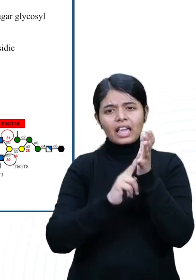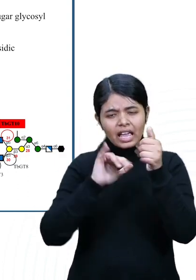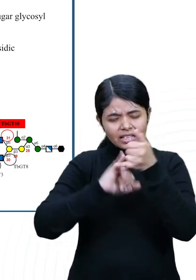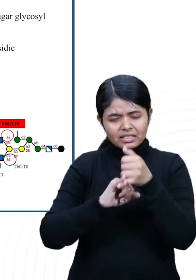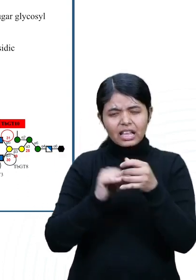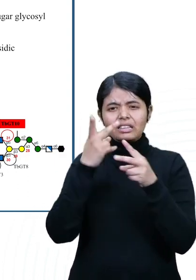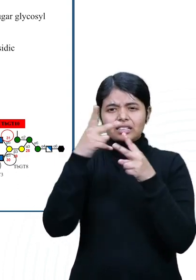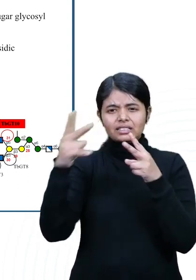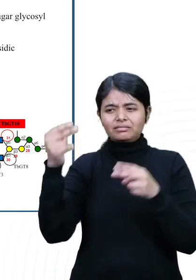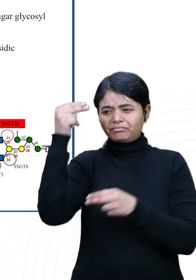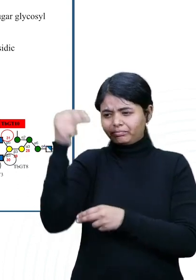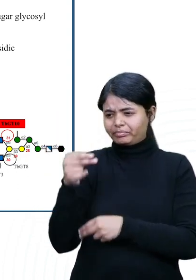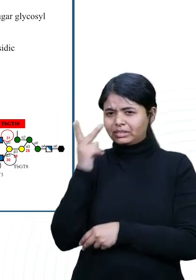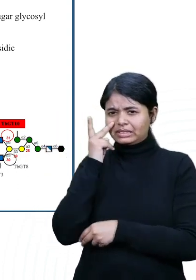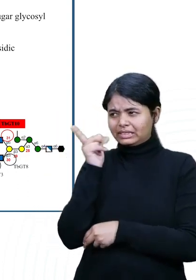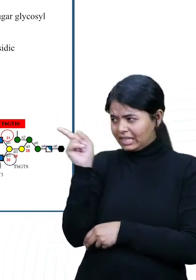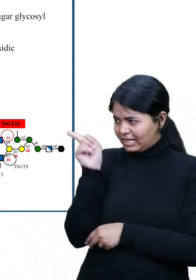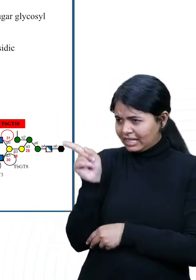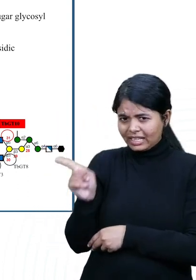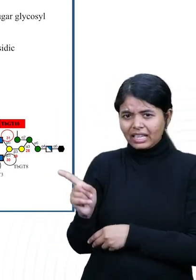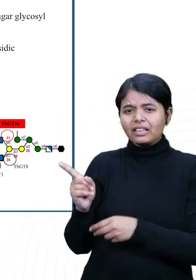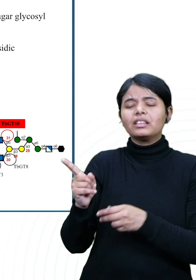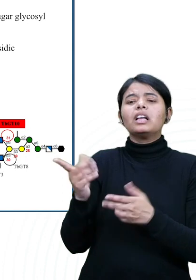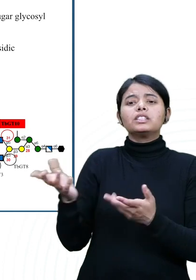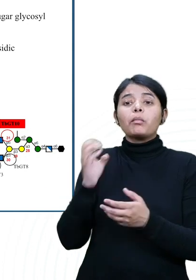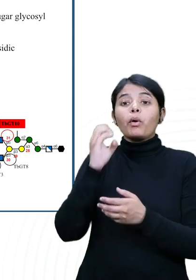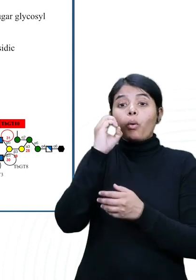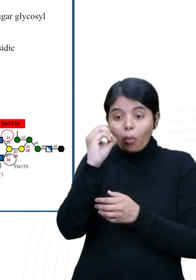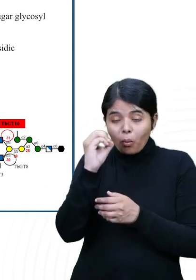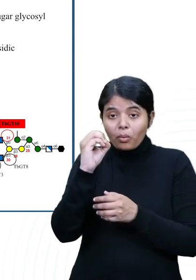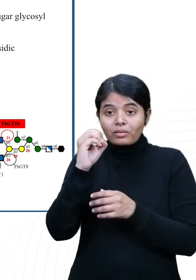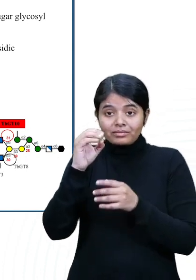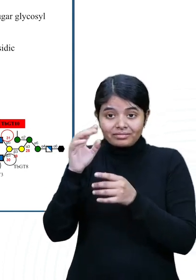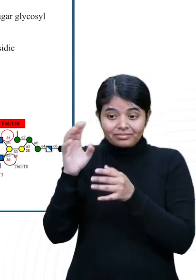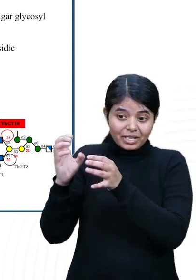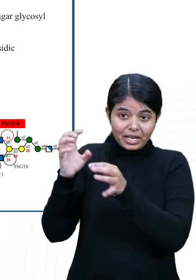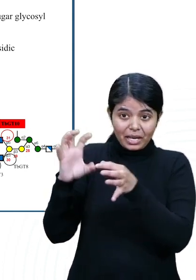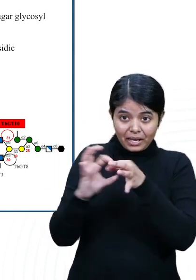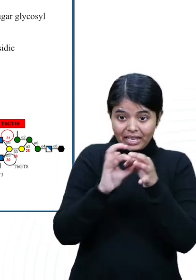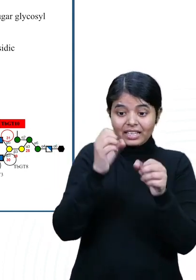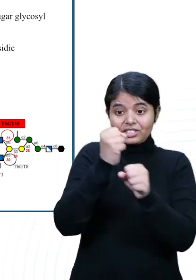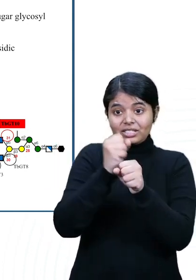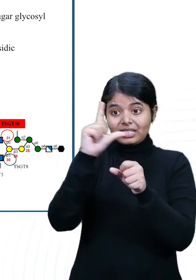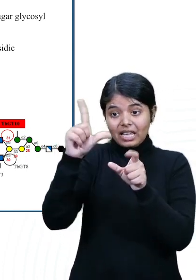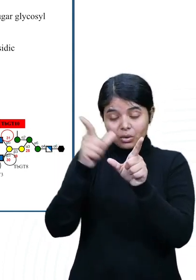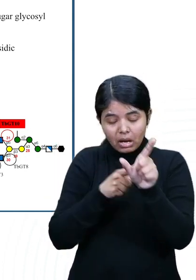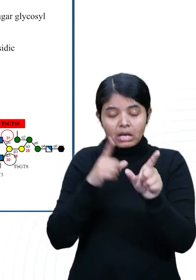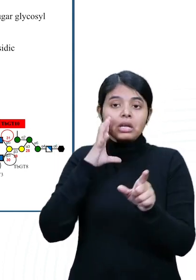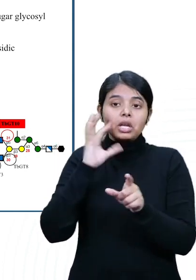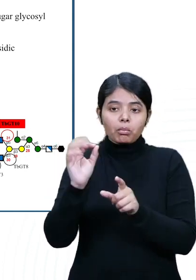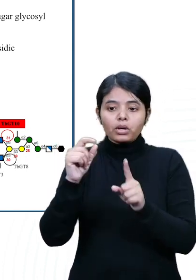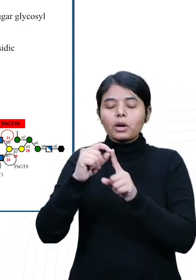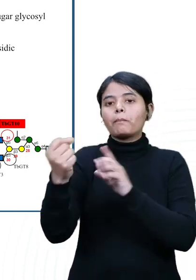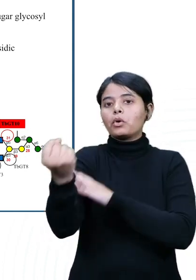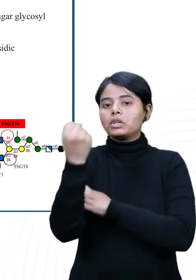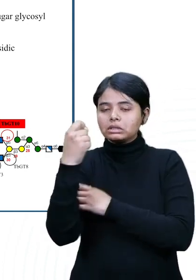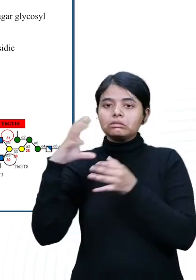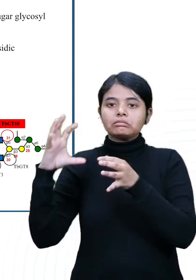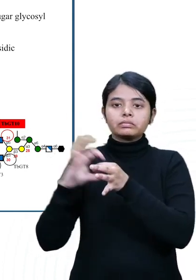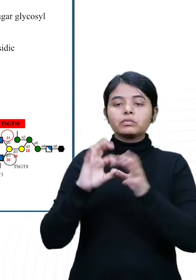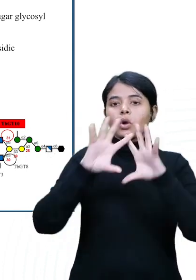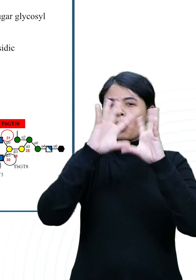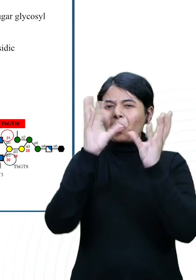or beta glucanat. And out of the 38 predicted glycosyl transferases, only 10 GTs